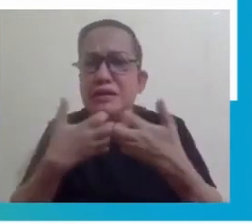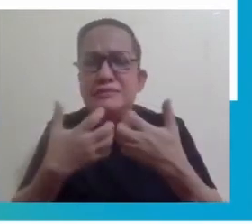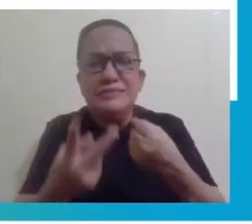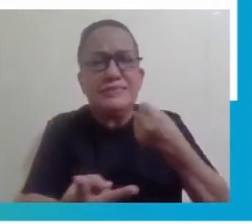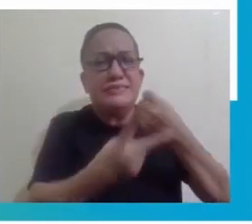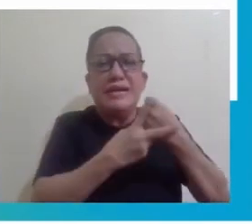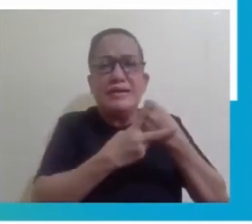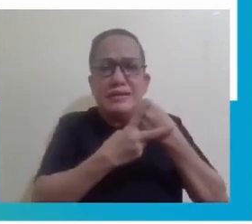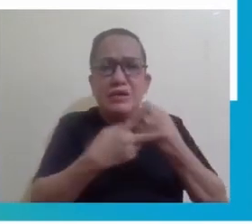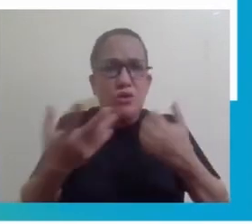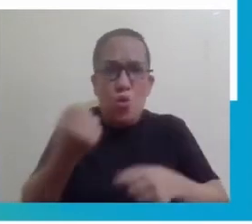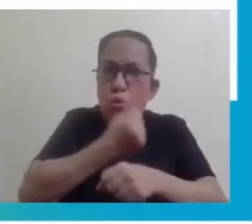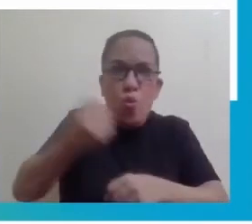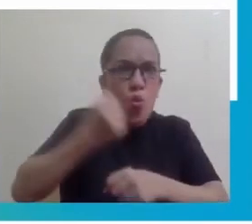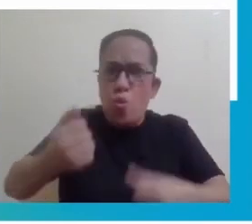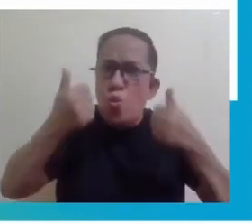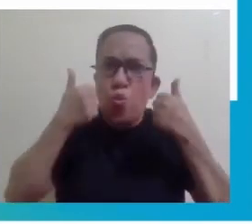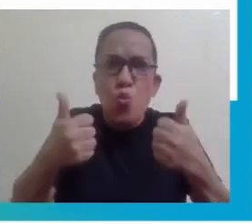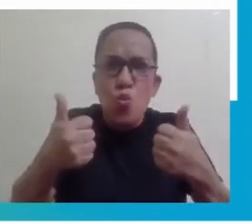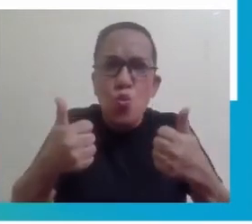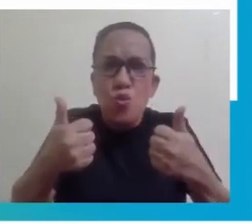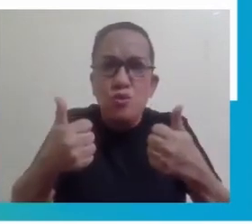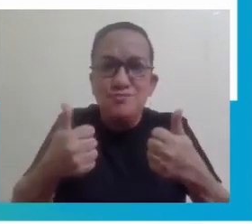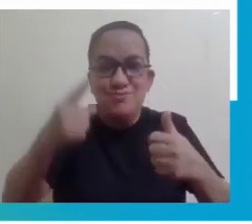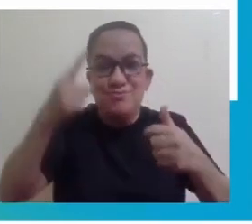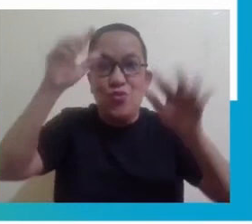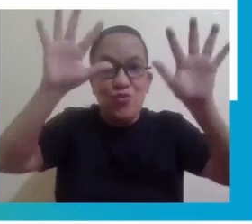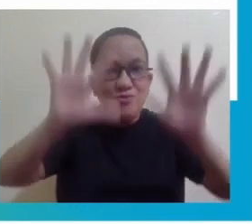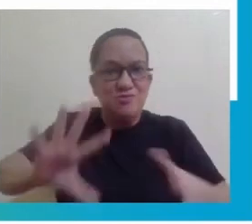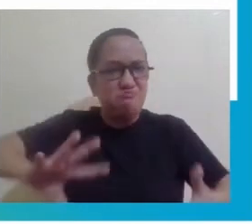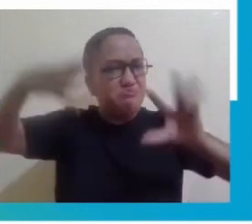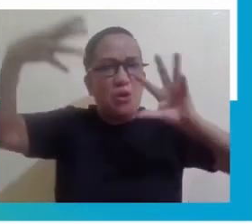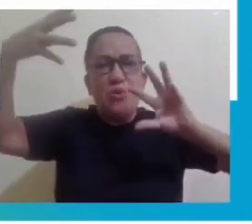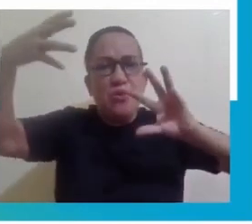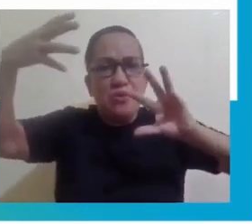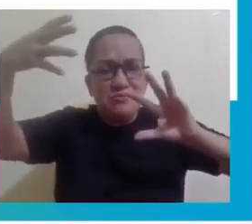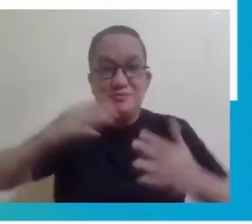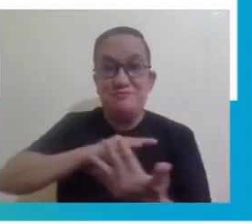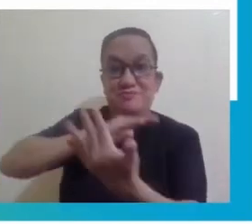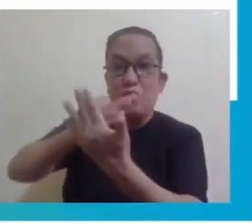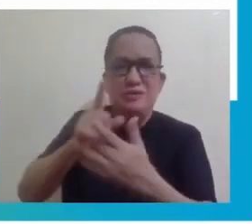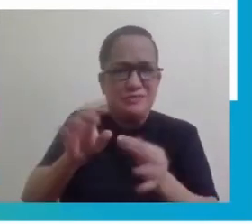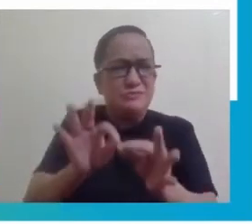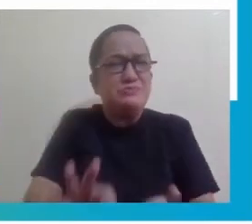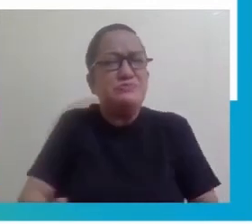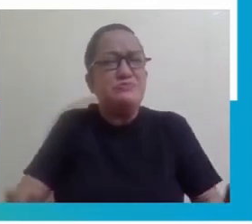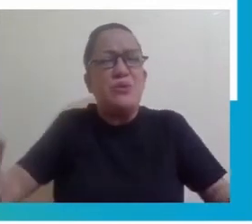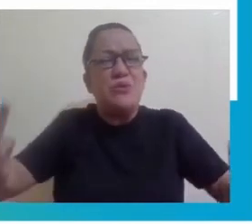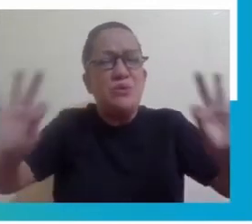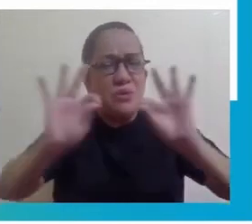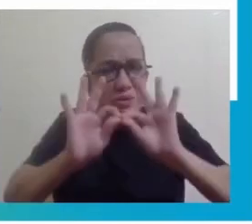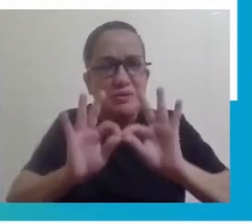and disaster risks. It highlights the importance of aligning ADB operations and support to developing